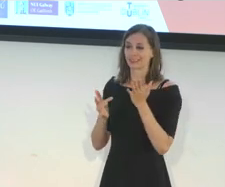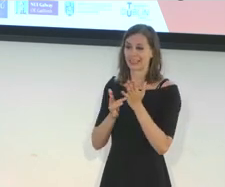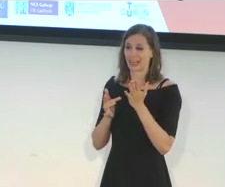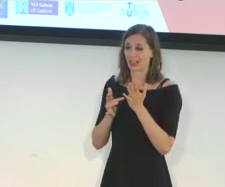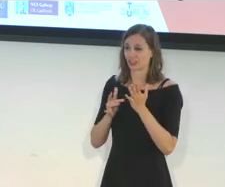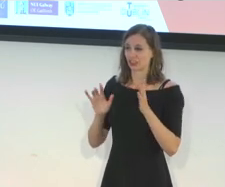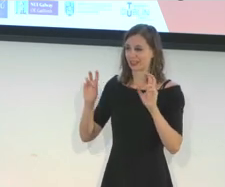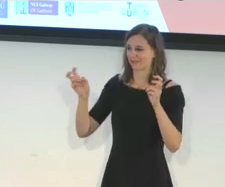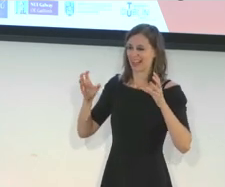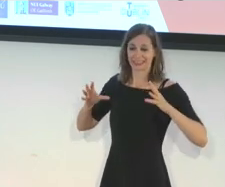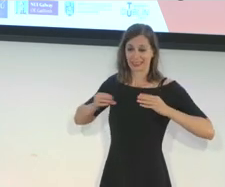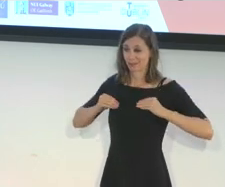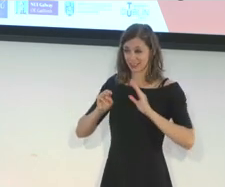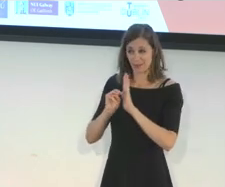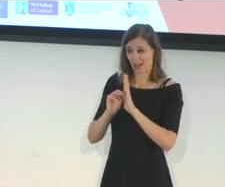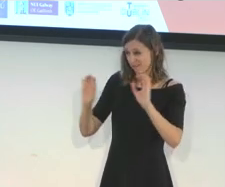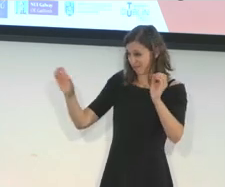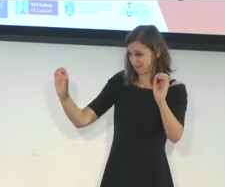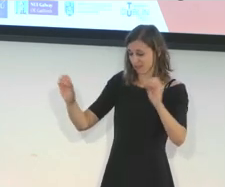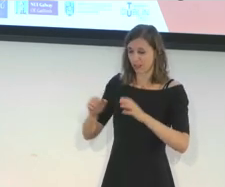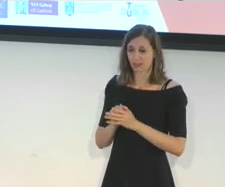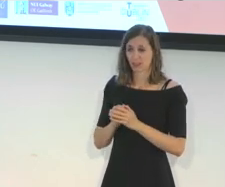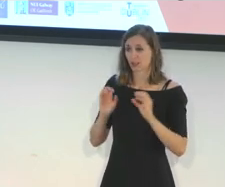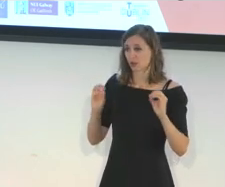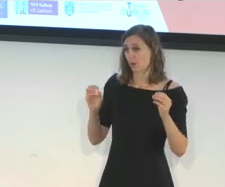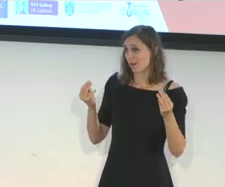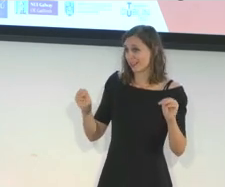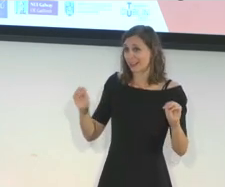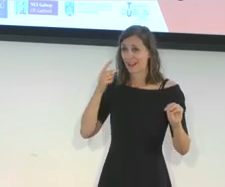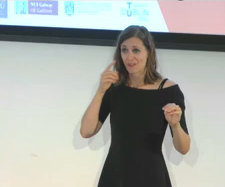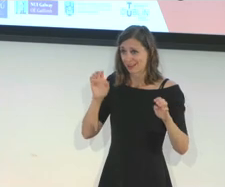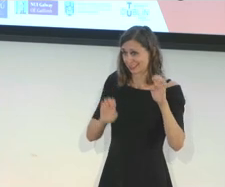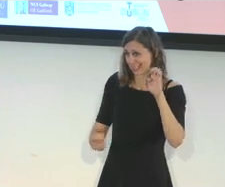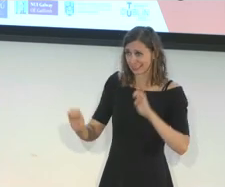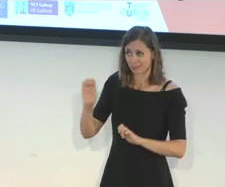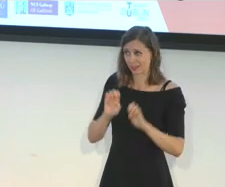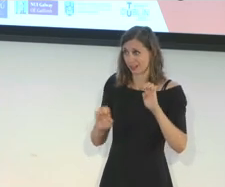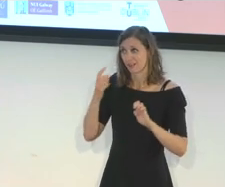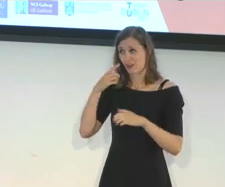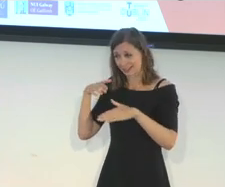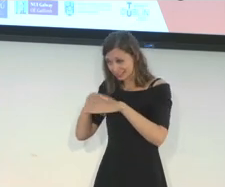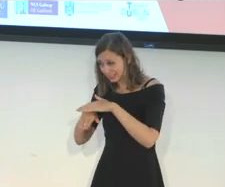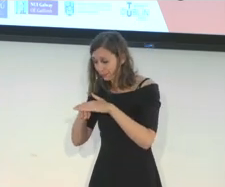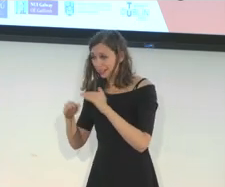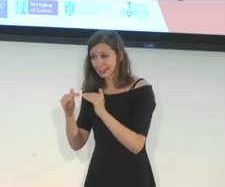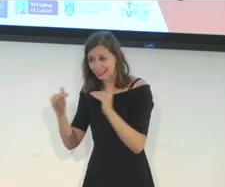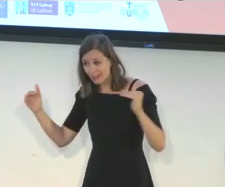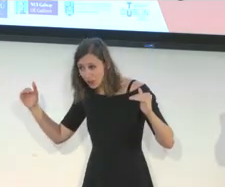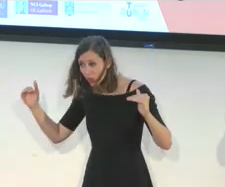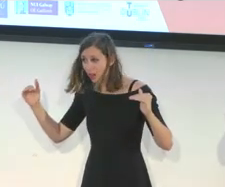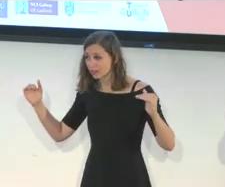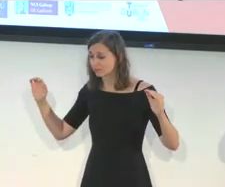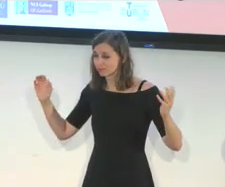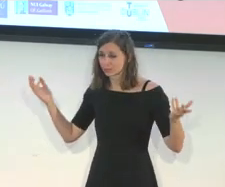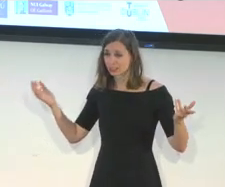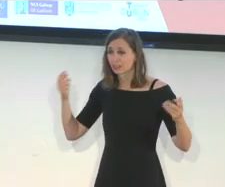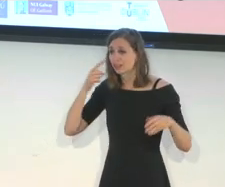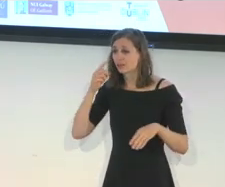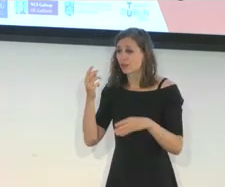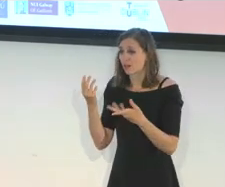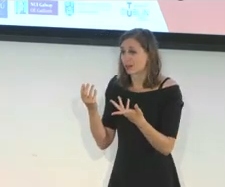model. There is no methodology for assessment of accessibility level of an XR application for users with ALR